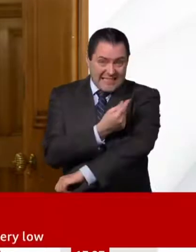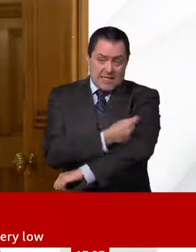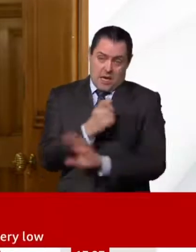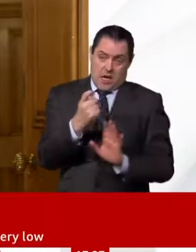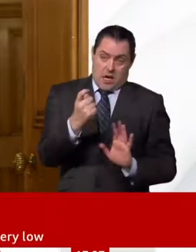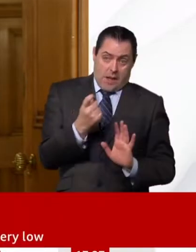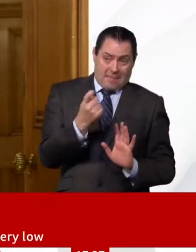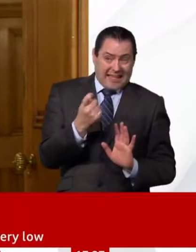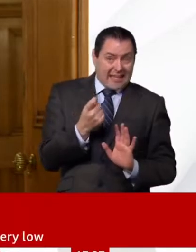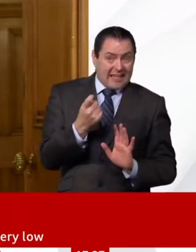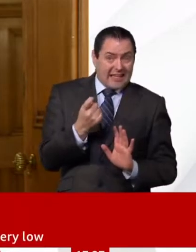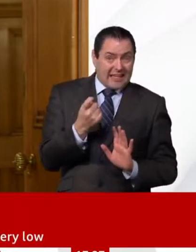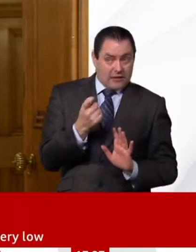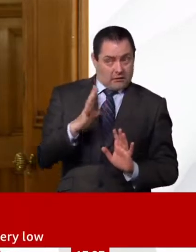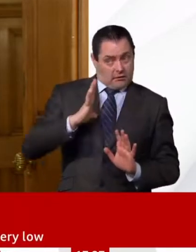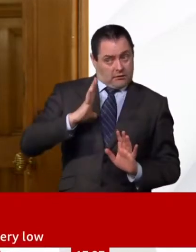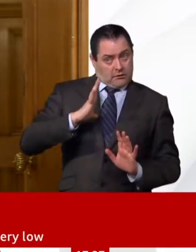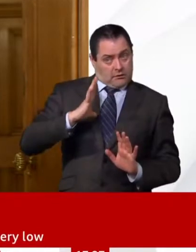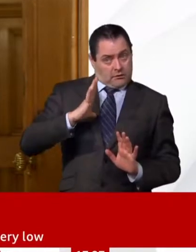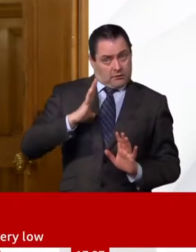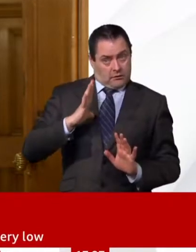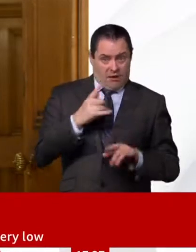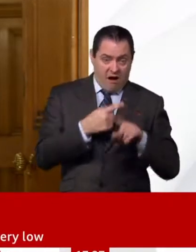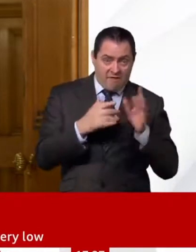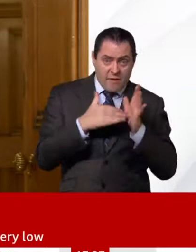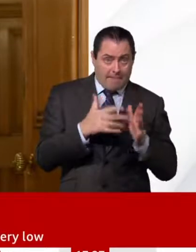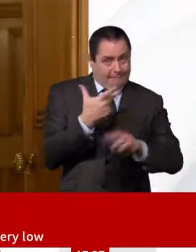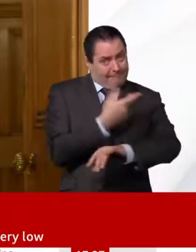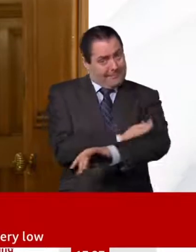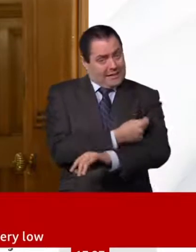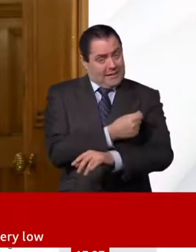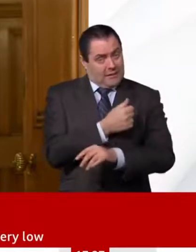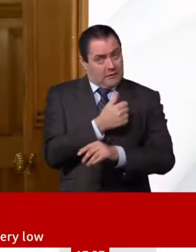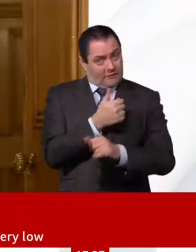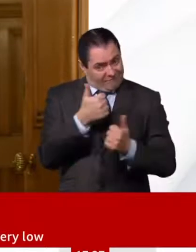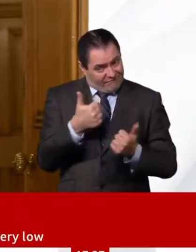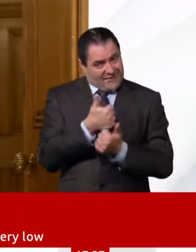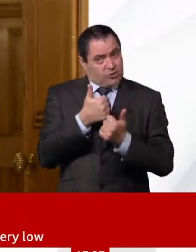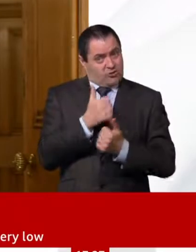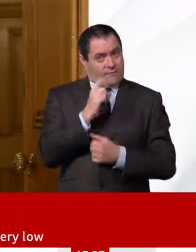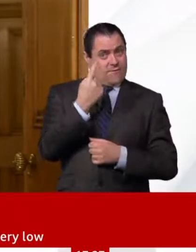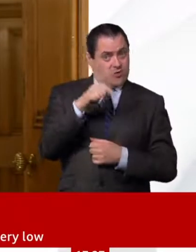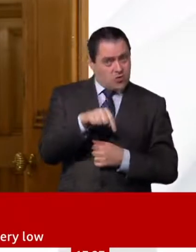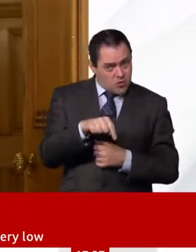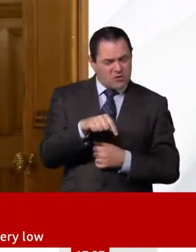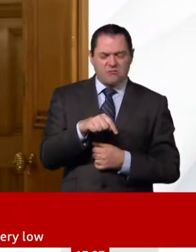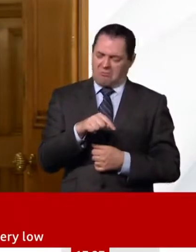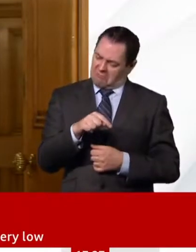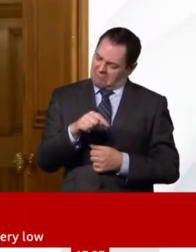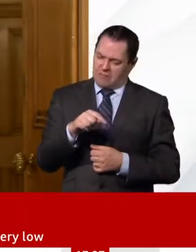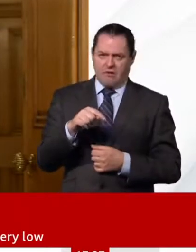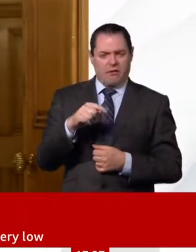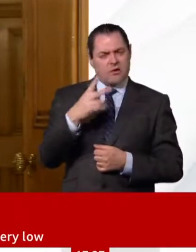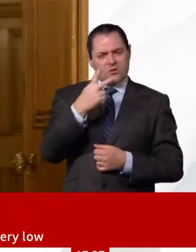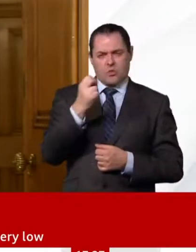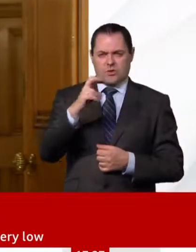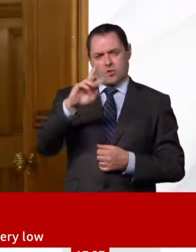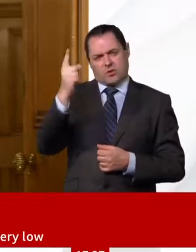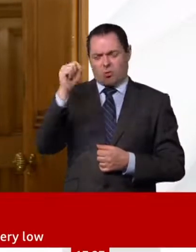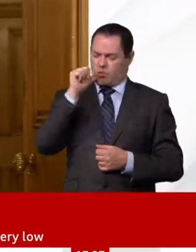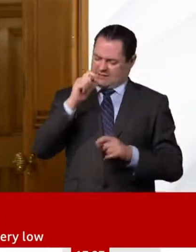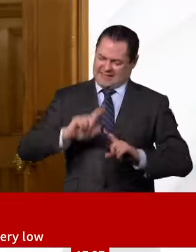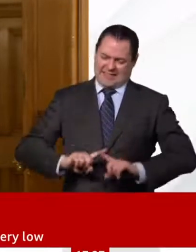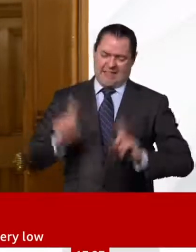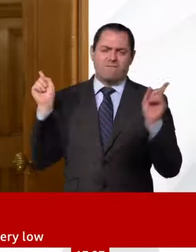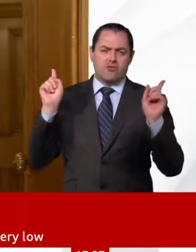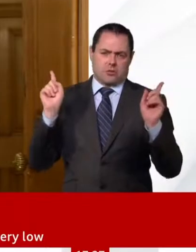coming in the way that we have, I think that we can certainly look forward to a very, very different world for this